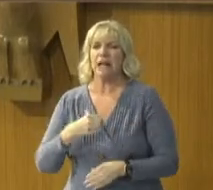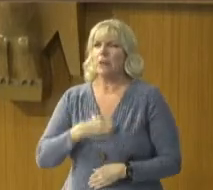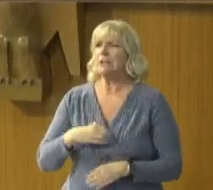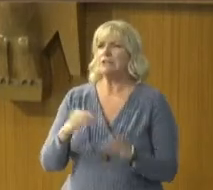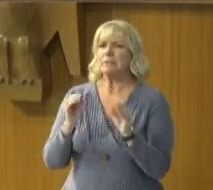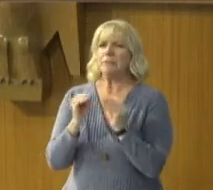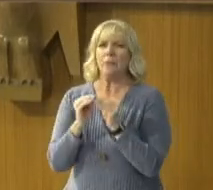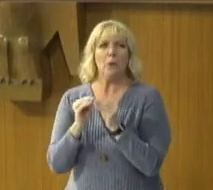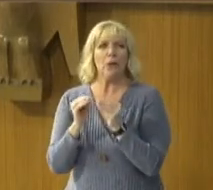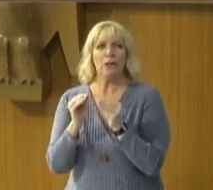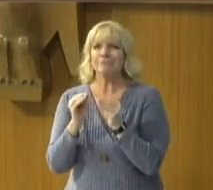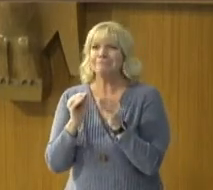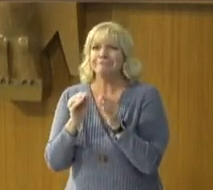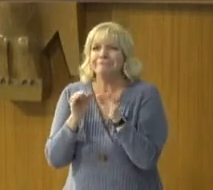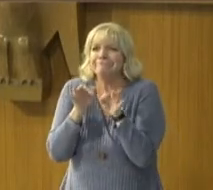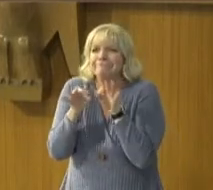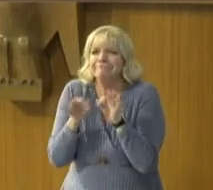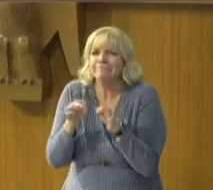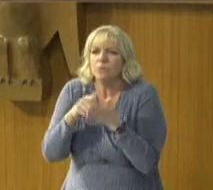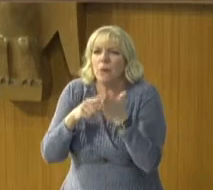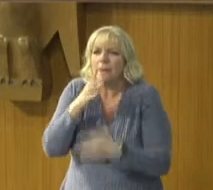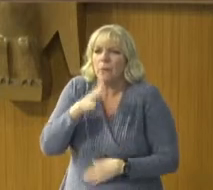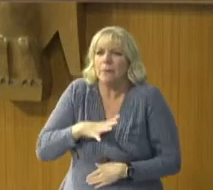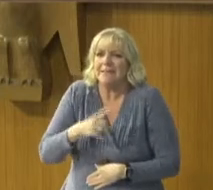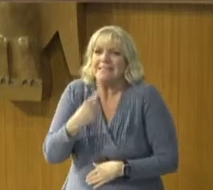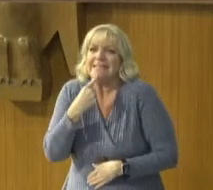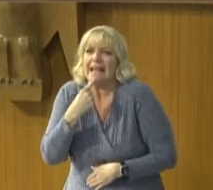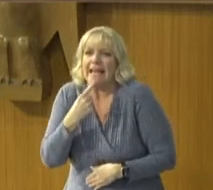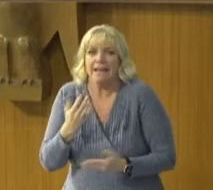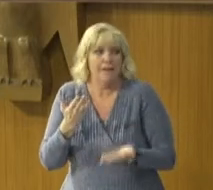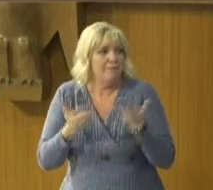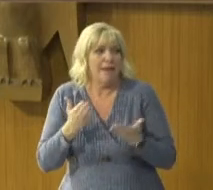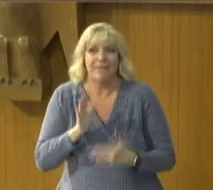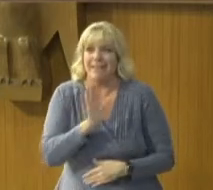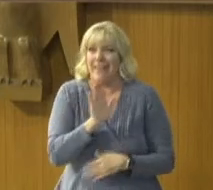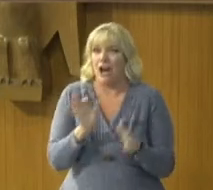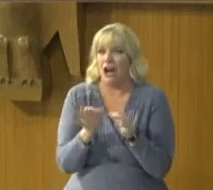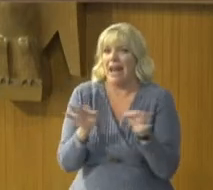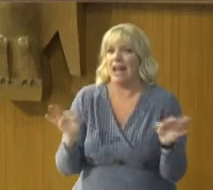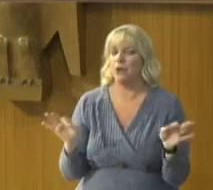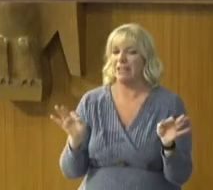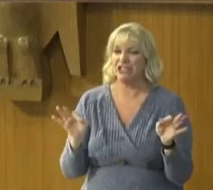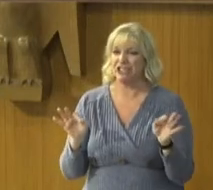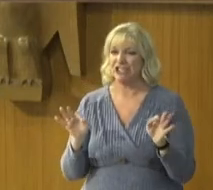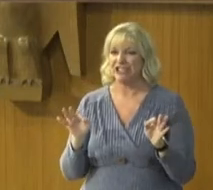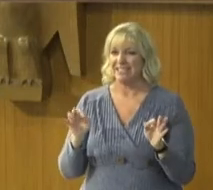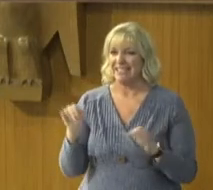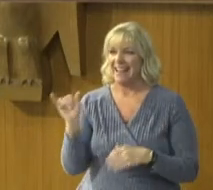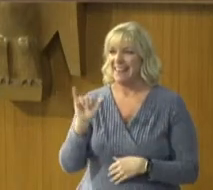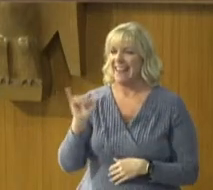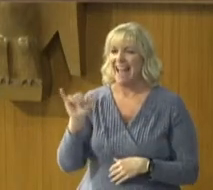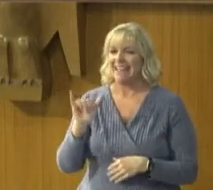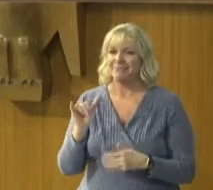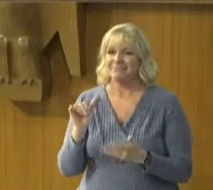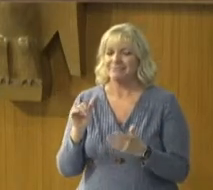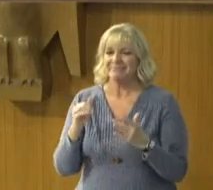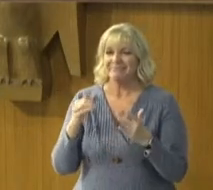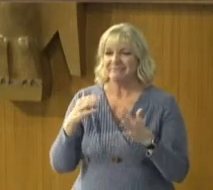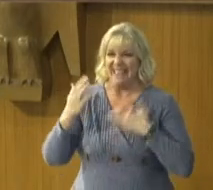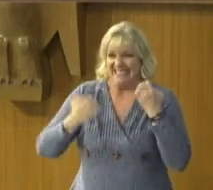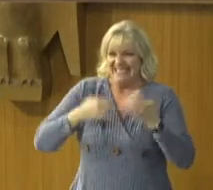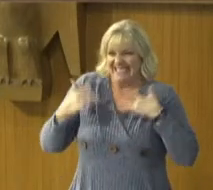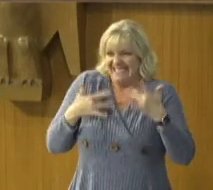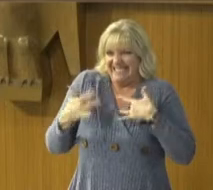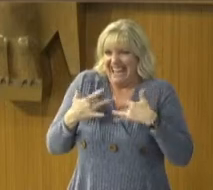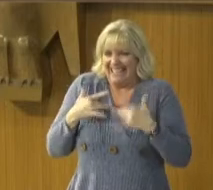that the women said when they saw the angel. I bet their language was just as spicy as the frankincense and myrrh that they had brought